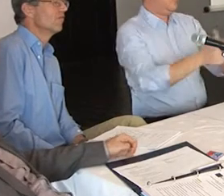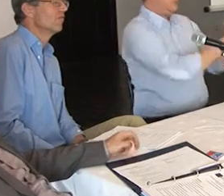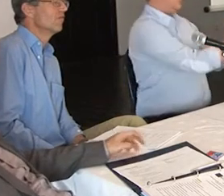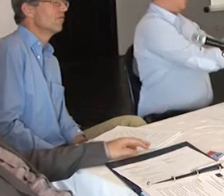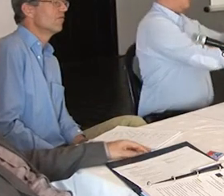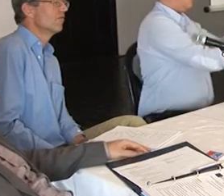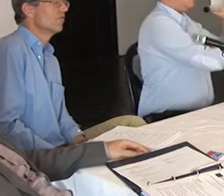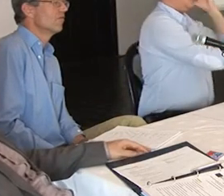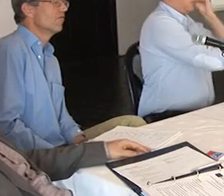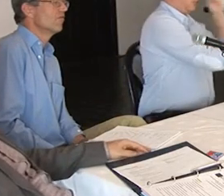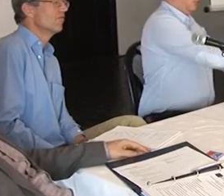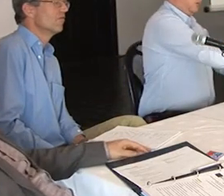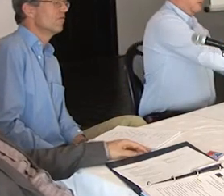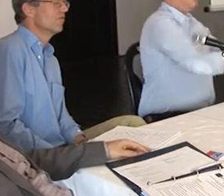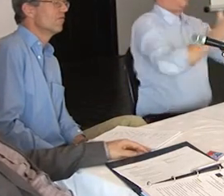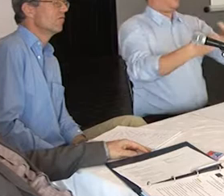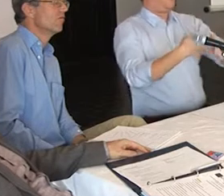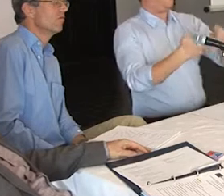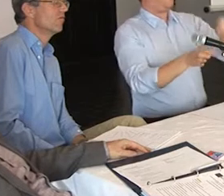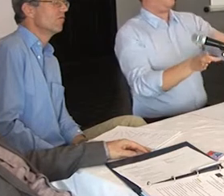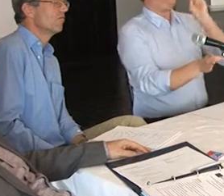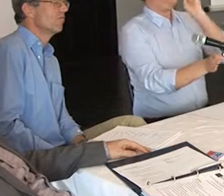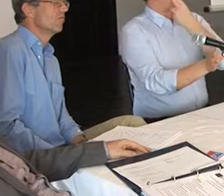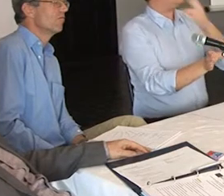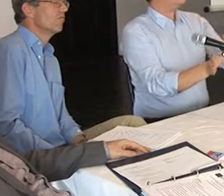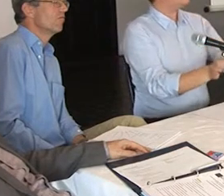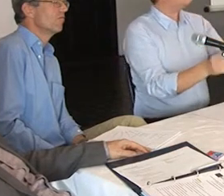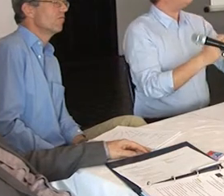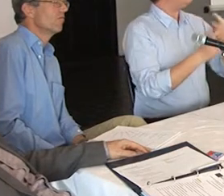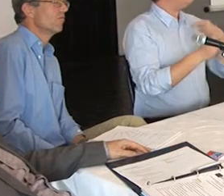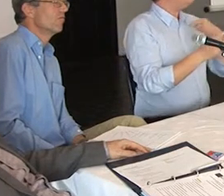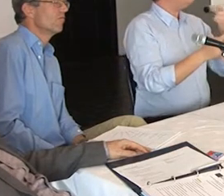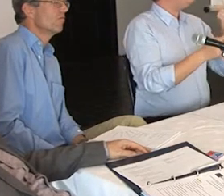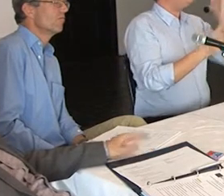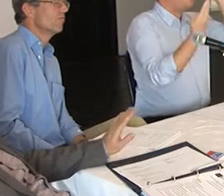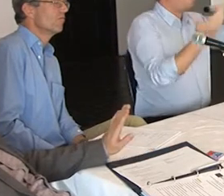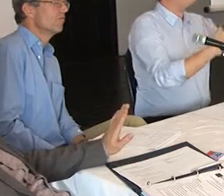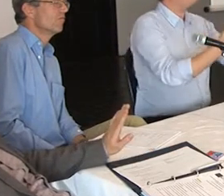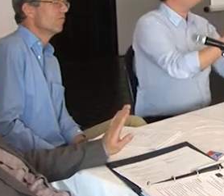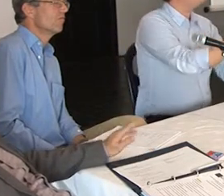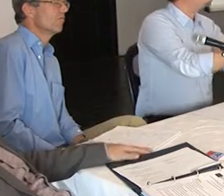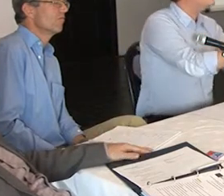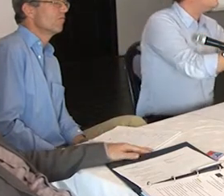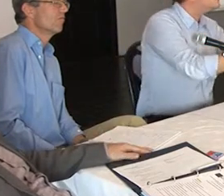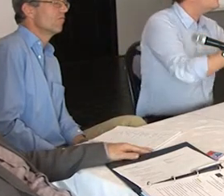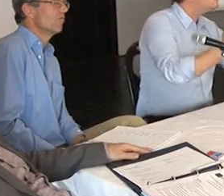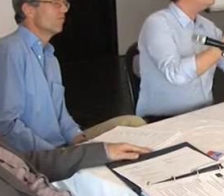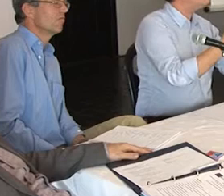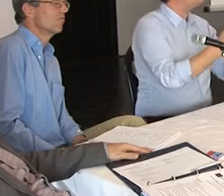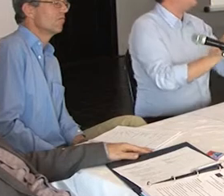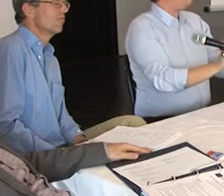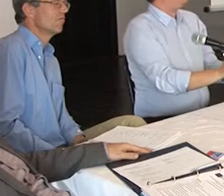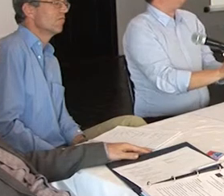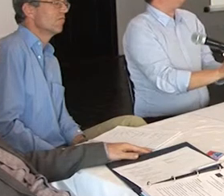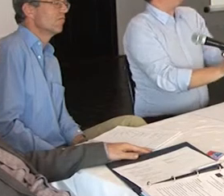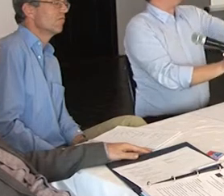We have this project concerning deaf on the one side and about visual impaired on the other side, and